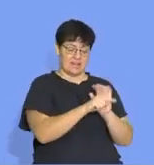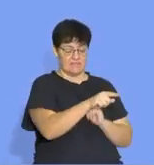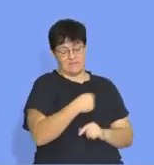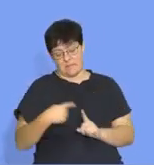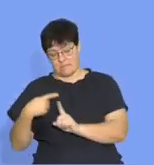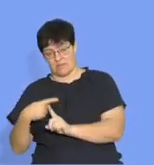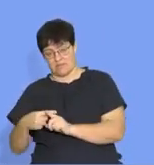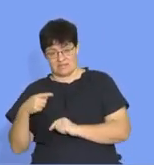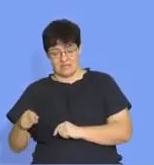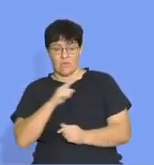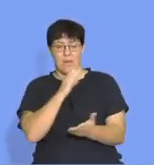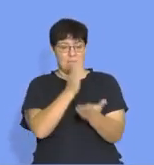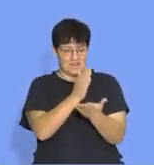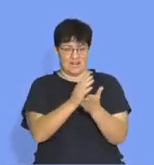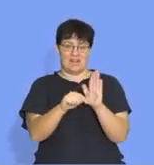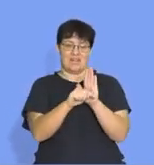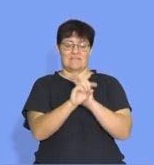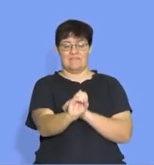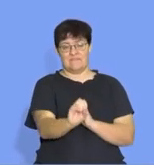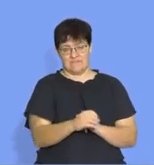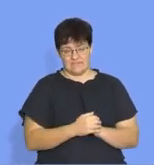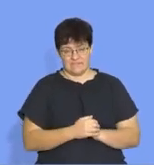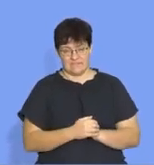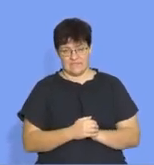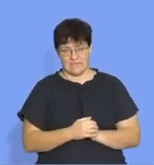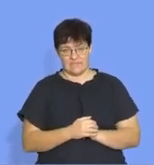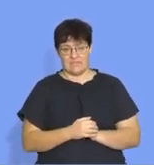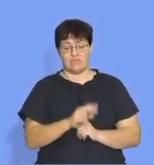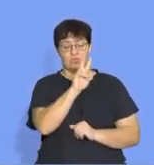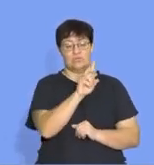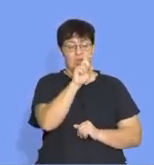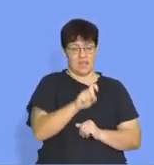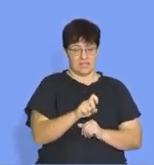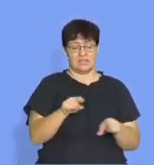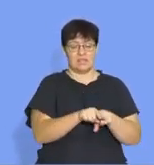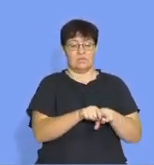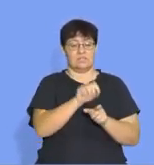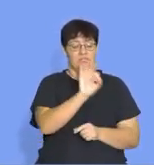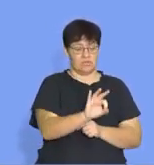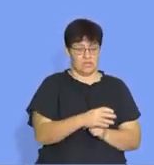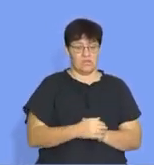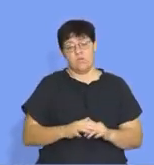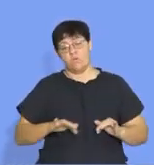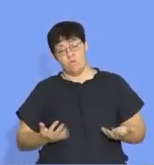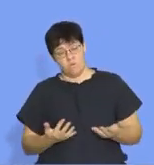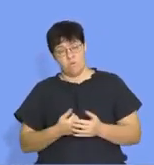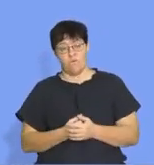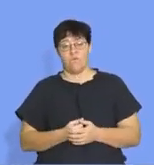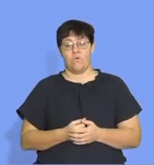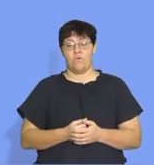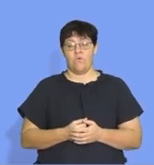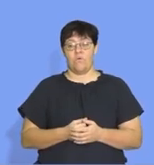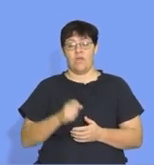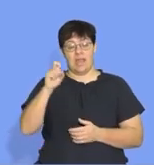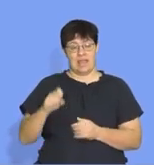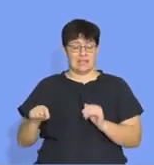my middle term is a negative. Then it becomes 2x is equals to 3, or it becomes x is equals to